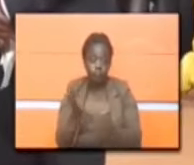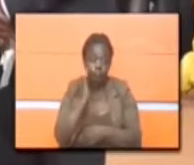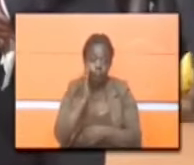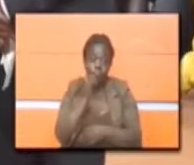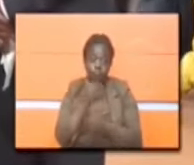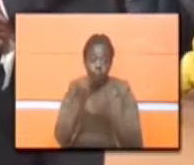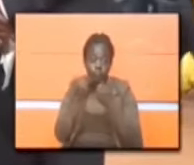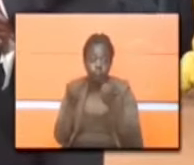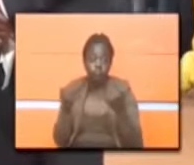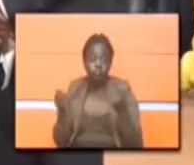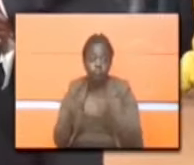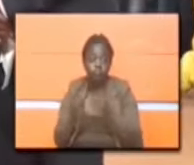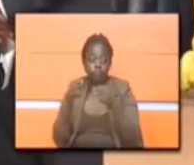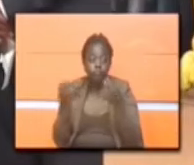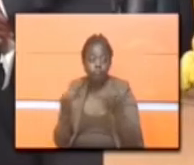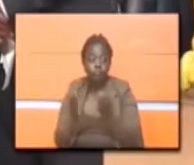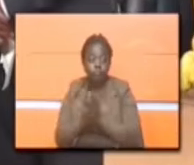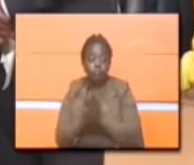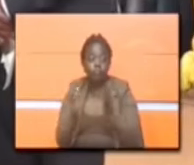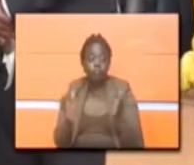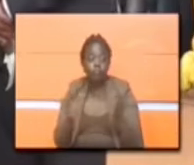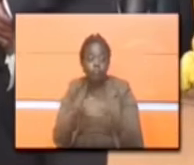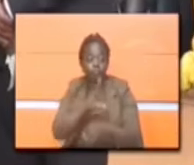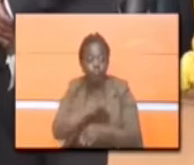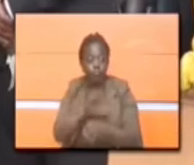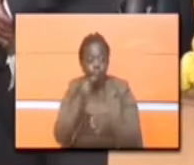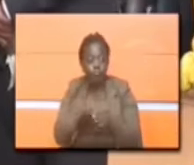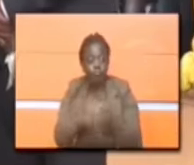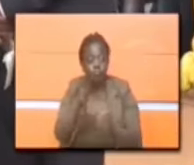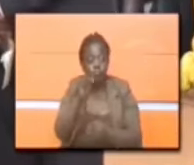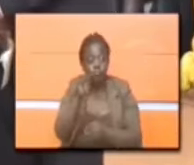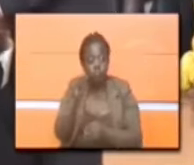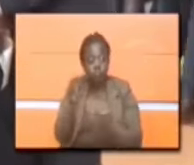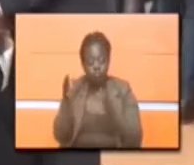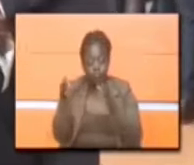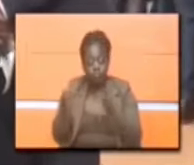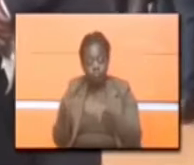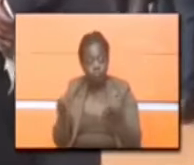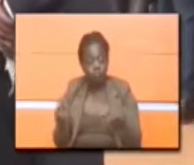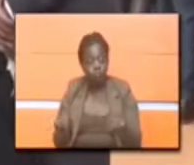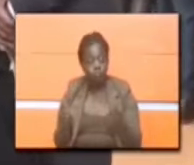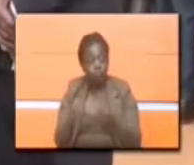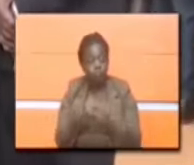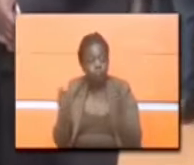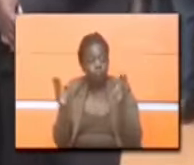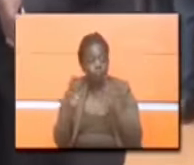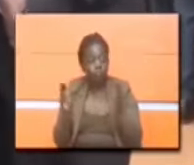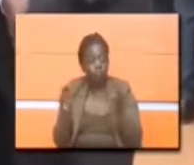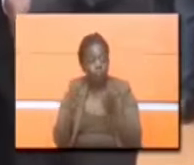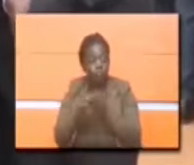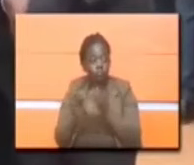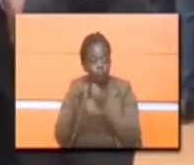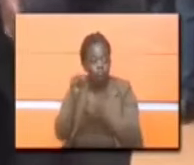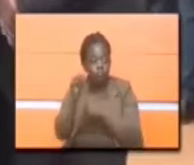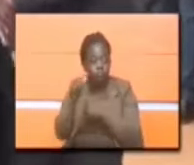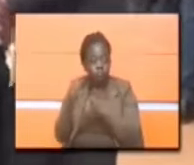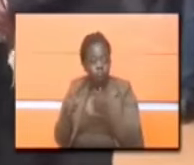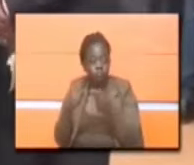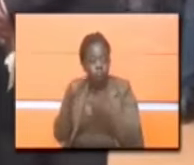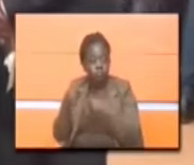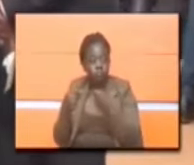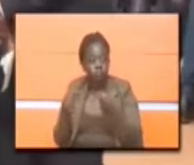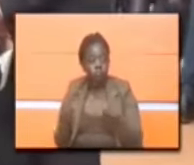Asaasidde abaana ne famire yonna n'abagumya nti NRM kika kinene era kyetegefu okuyimirira nabo okutwala mu